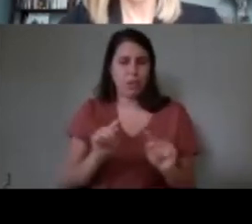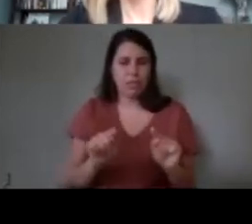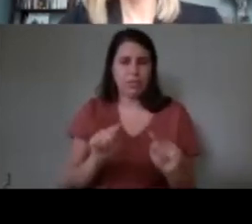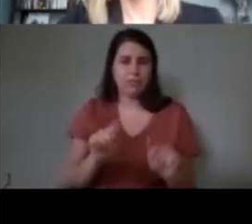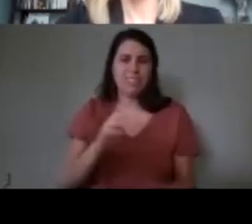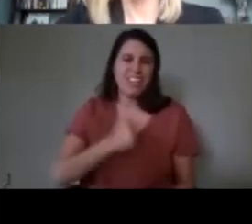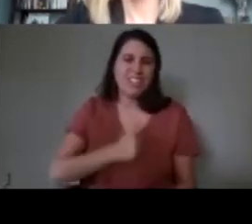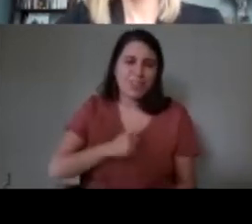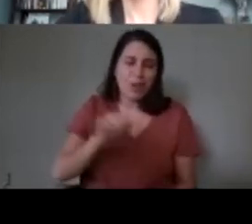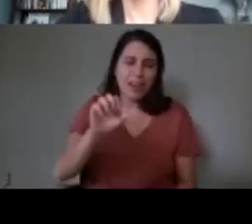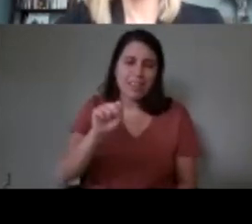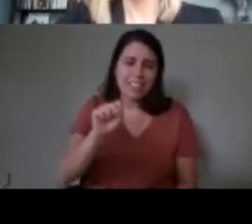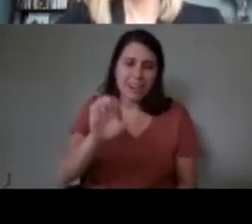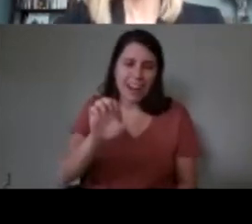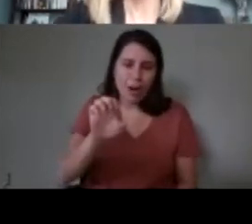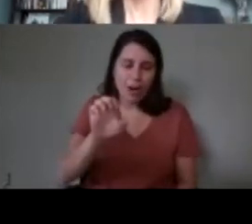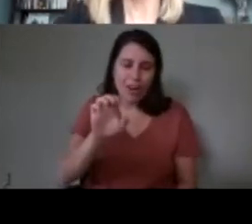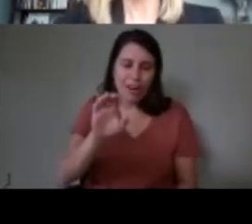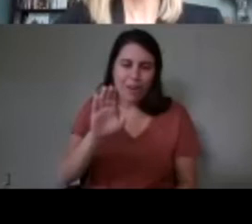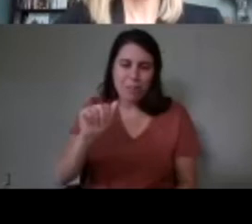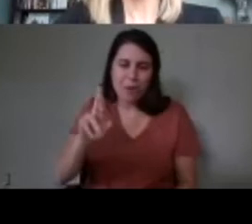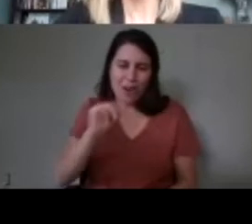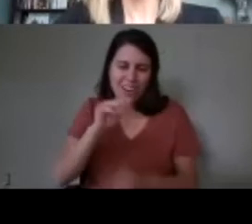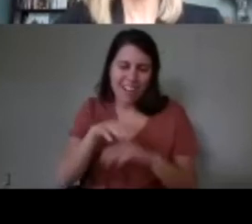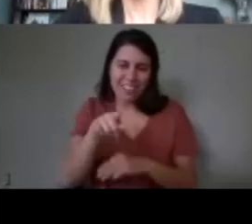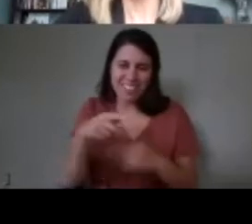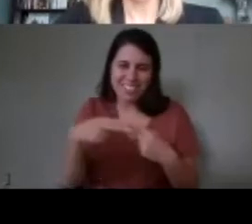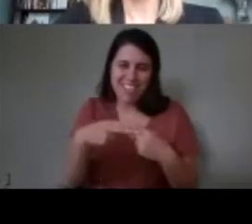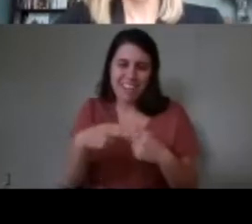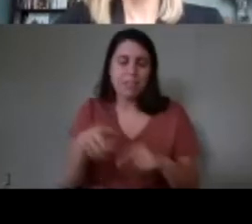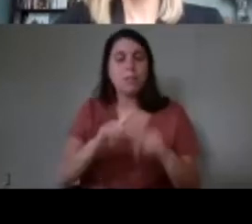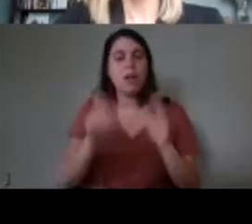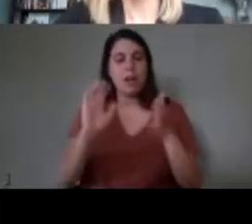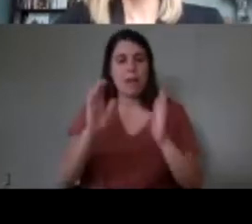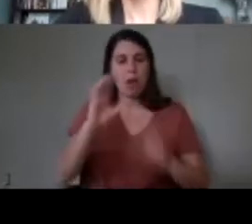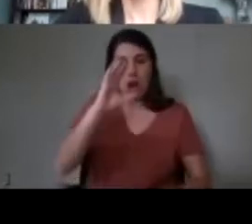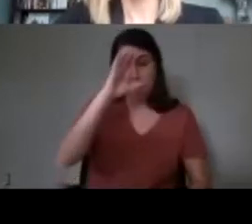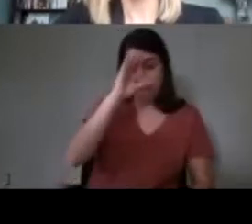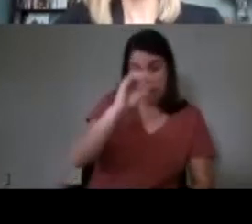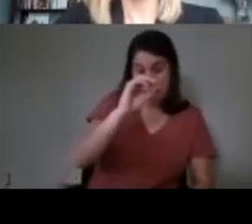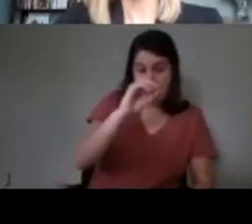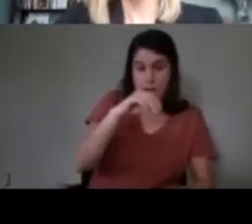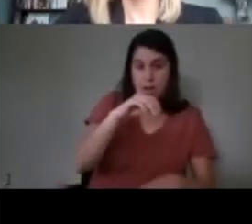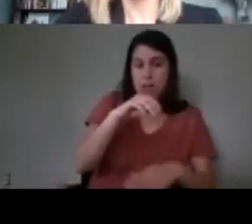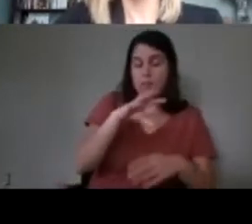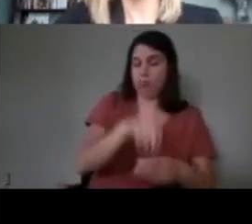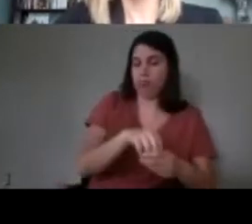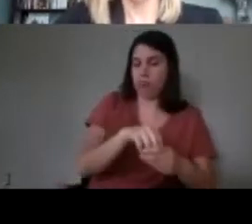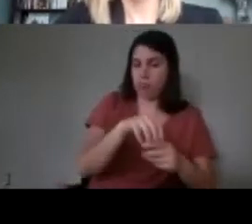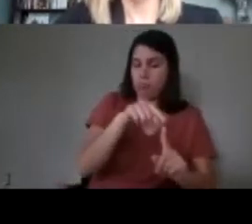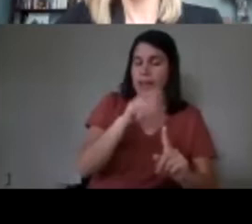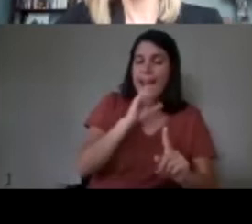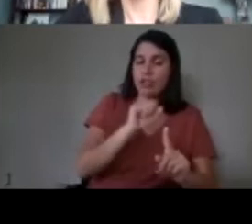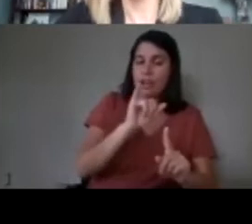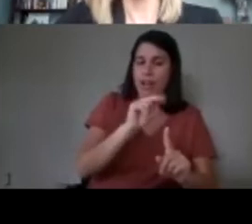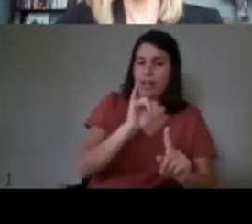error bars didn't make it onto this slide. But comparing the men in Aging Inside to a community sample of older